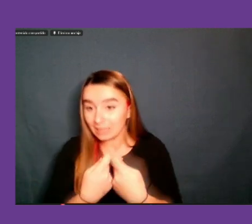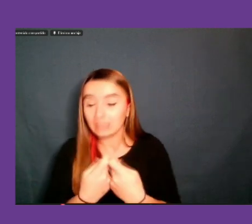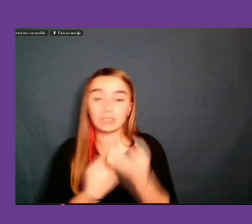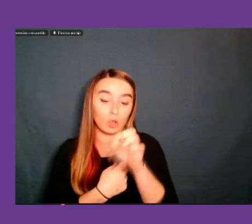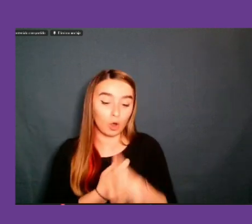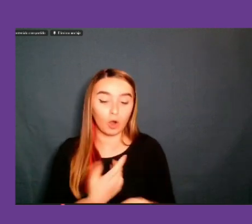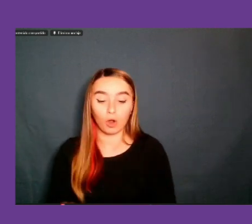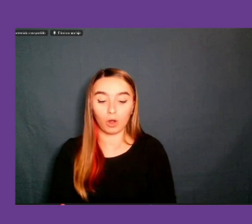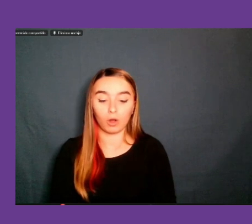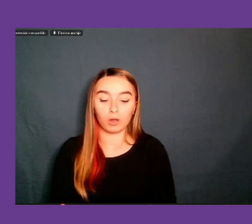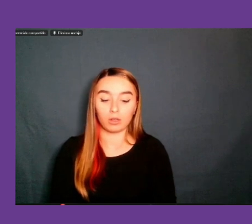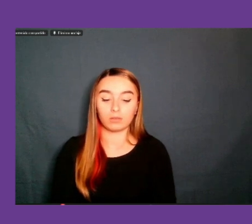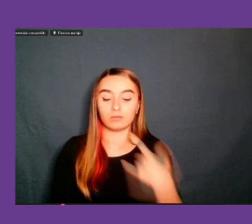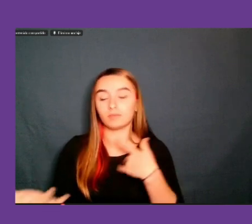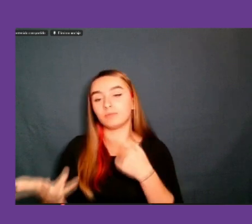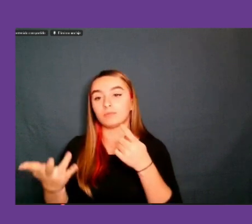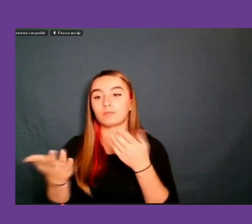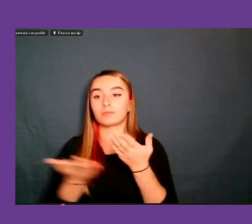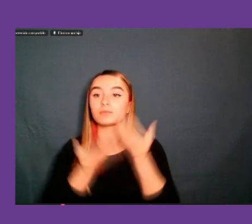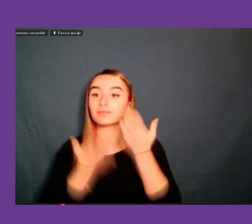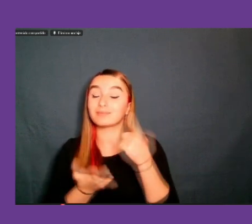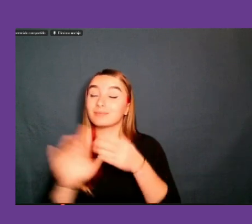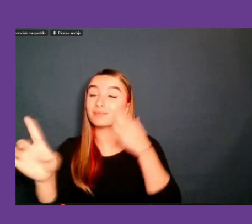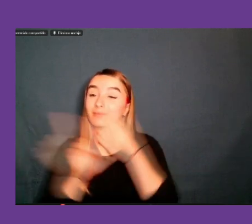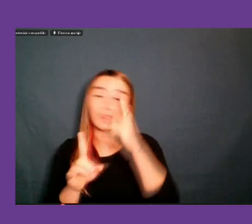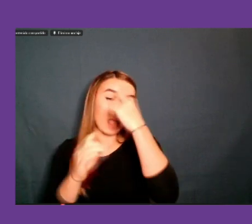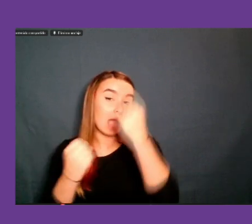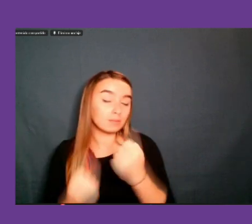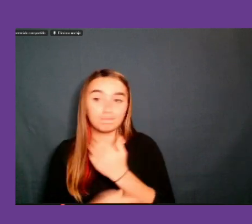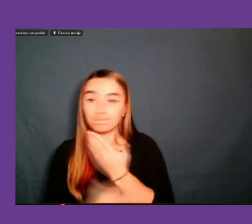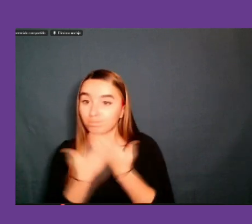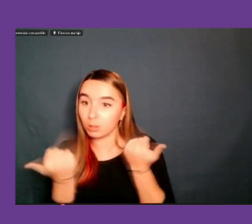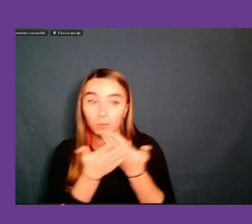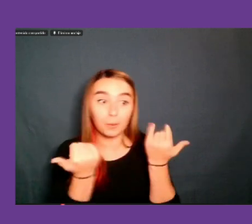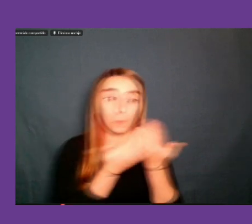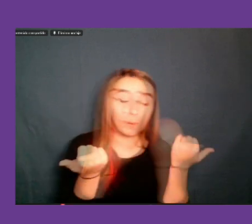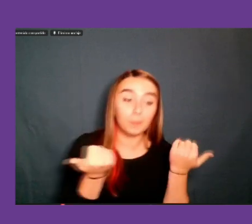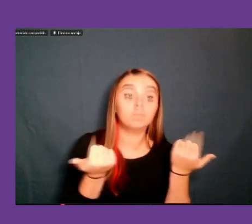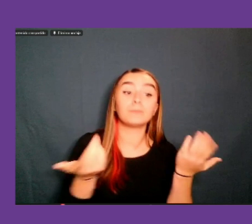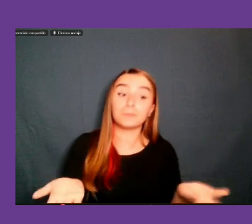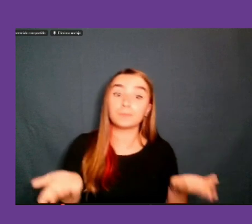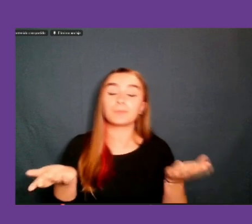is no reasonable accommodation provided for experts, etc., etc. Obviously, this differs very much